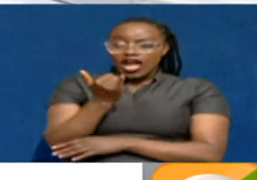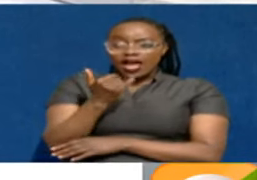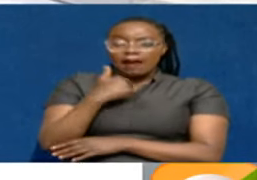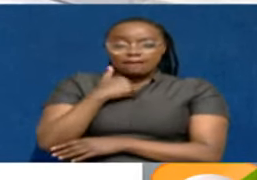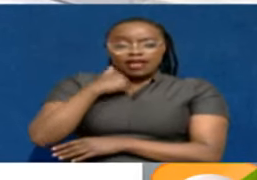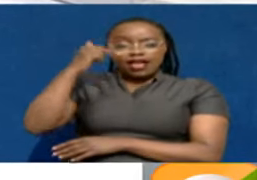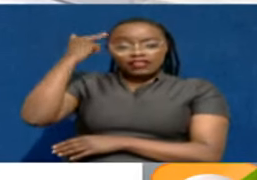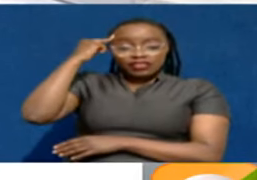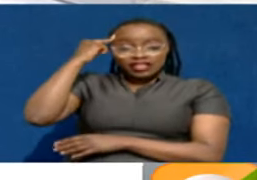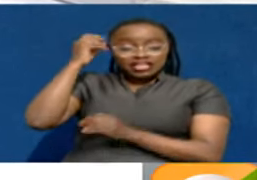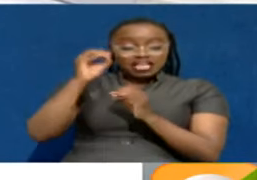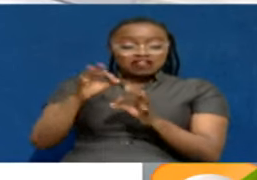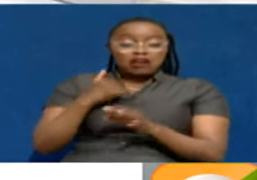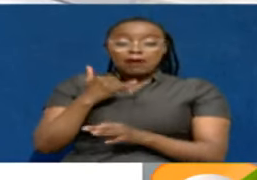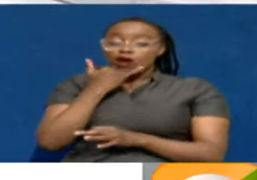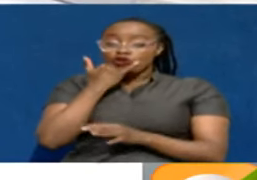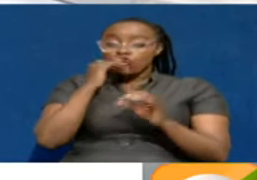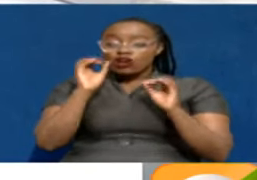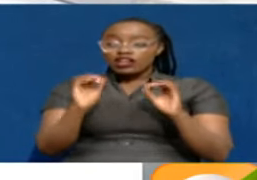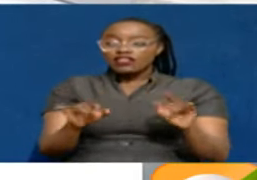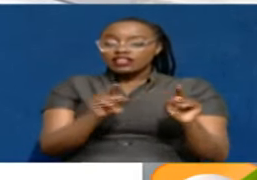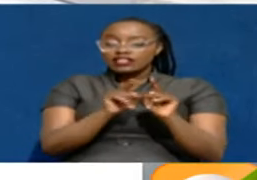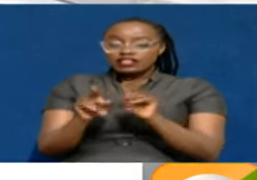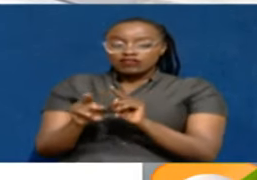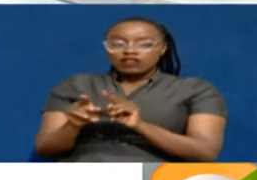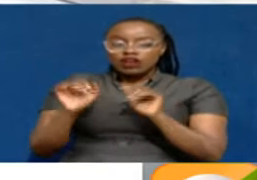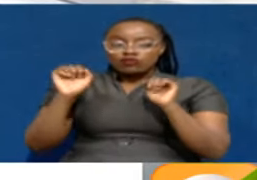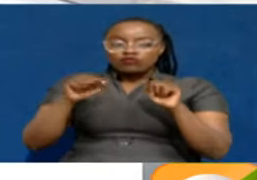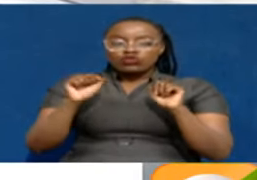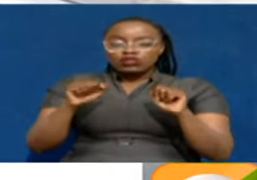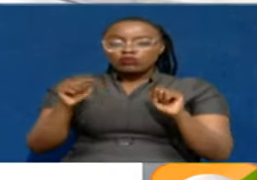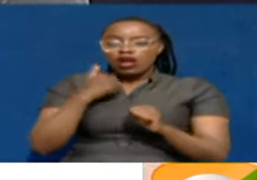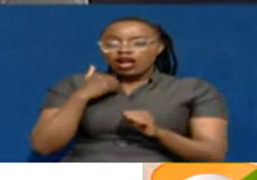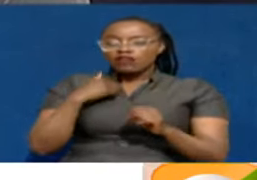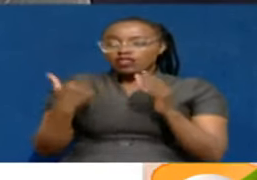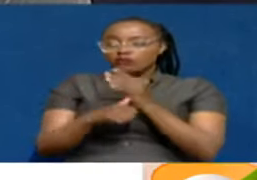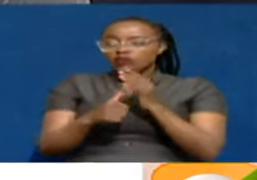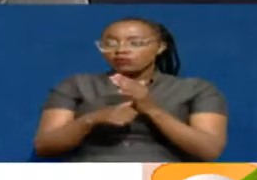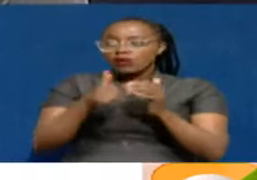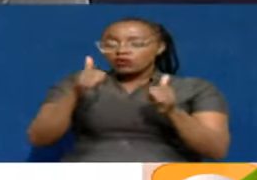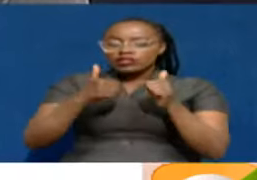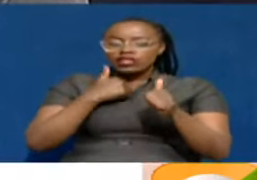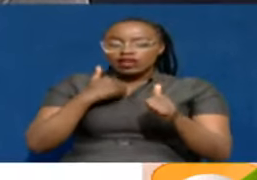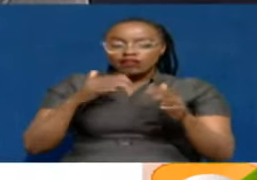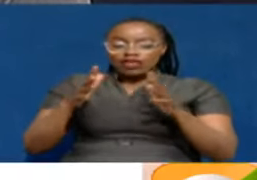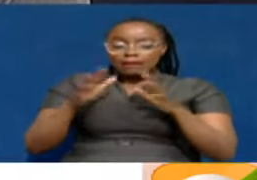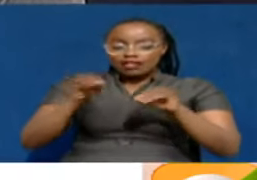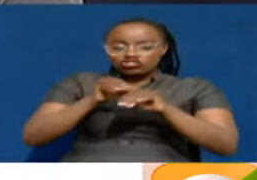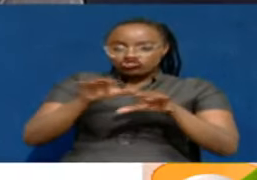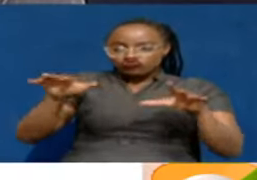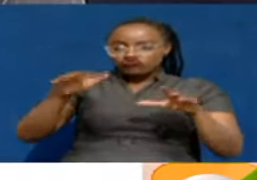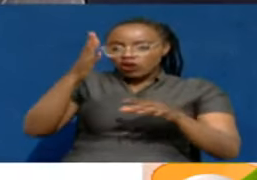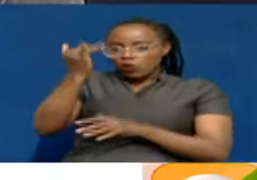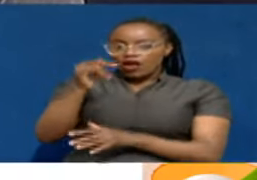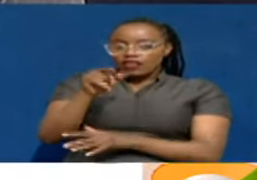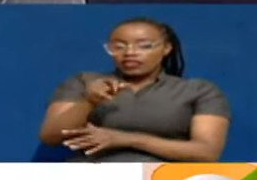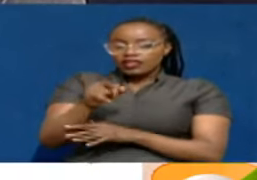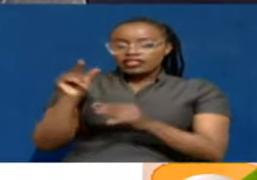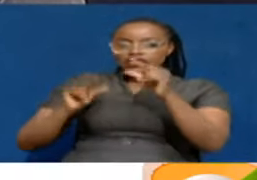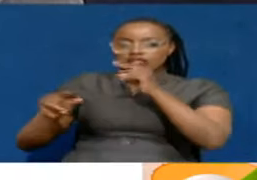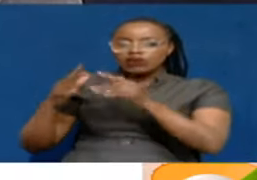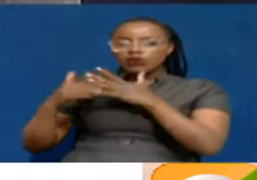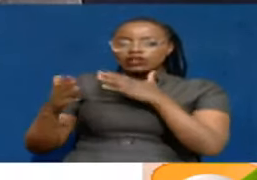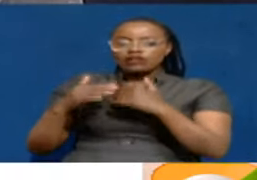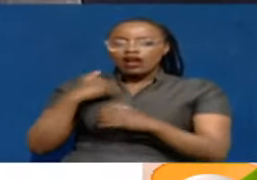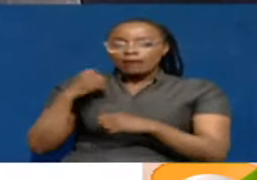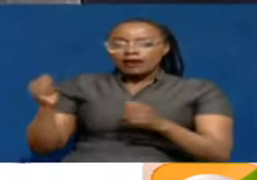I think, if I am not mistaken, that this is a scandal that, in a sense, mainstreamed, at least in recent times, what has